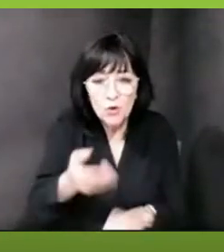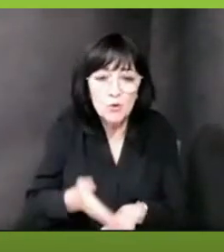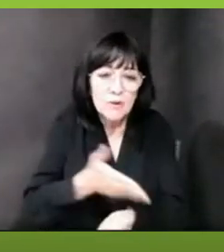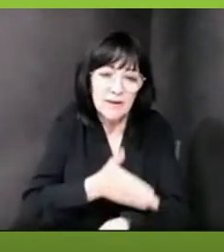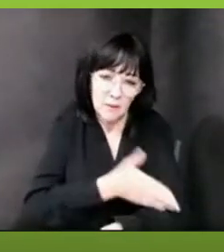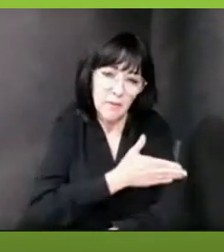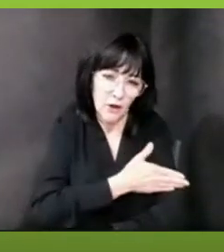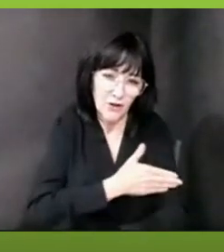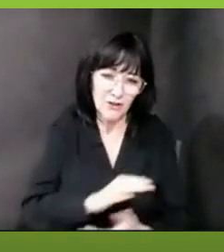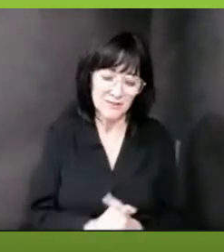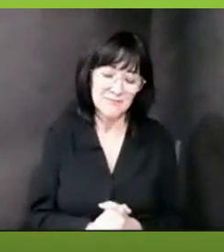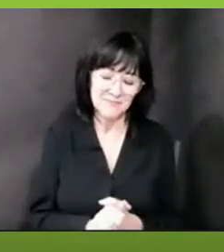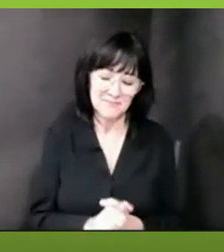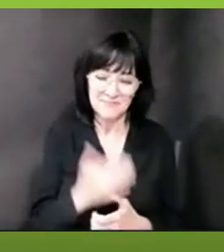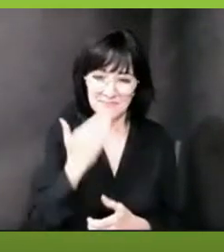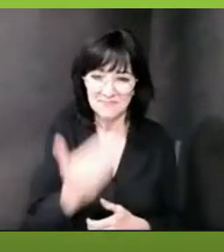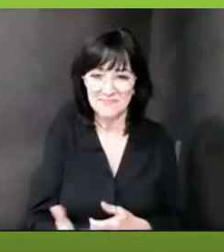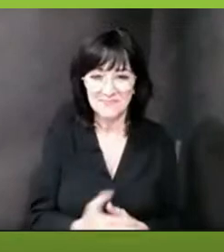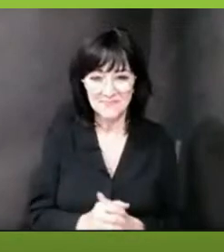Thank you.